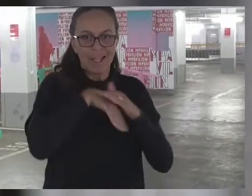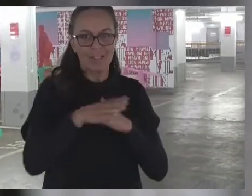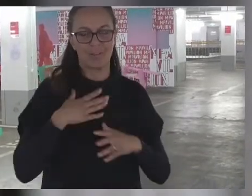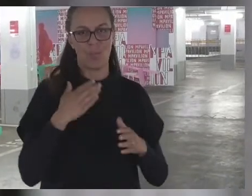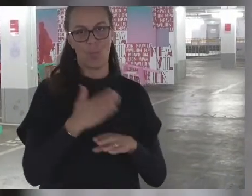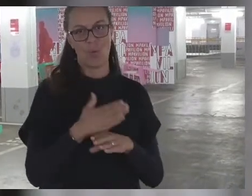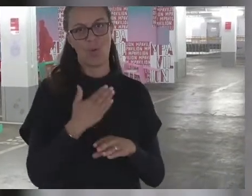I guess